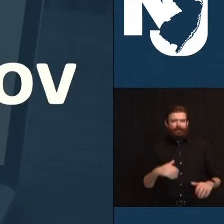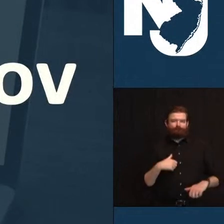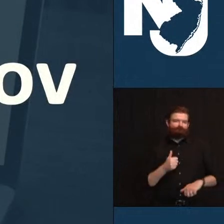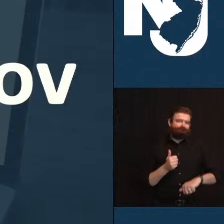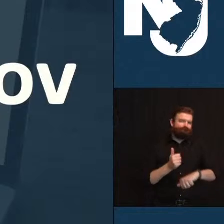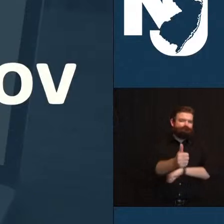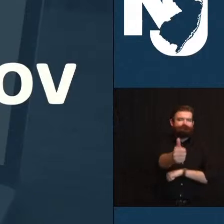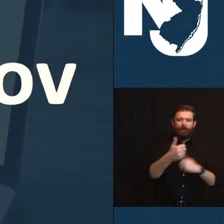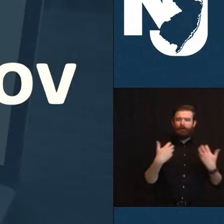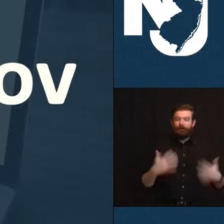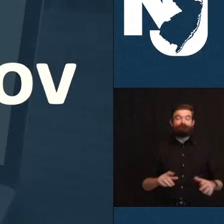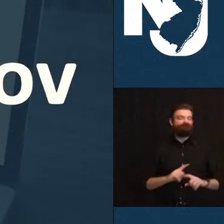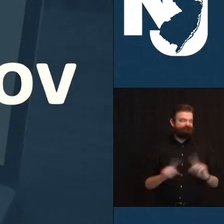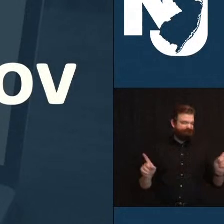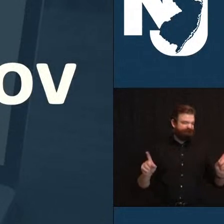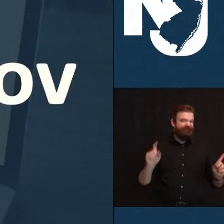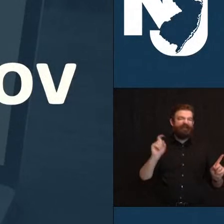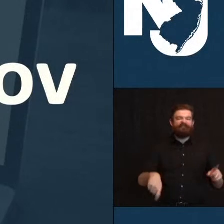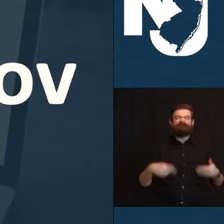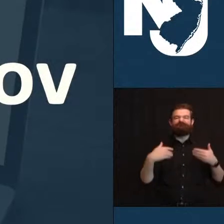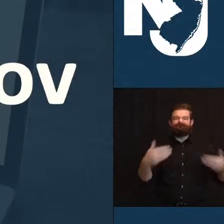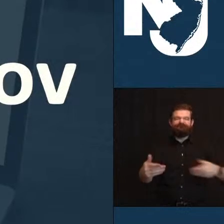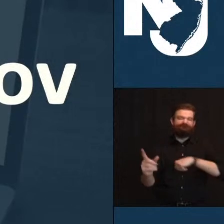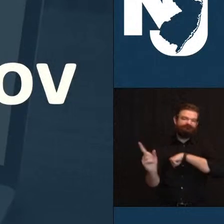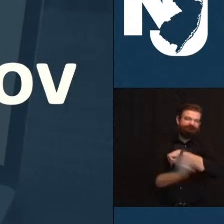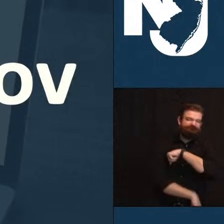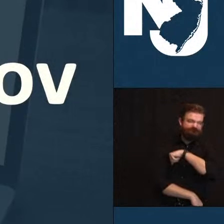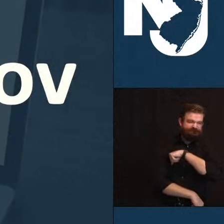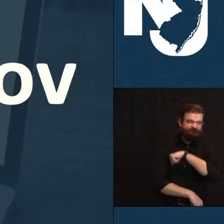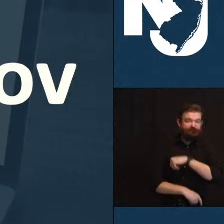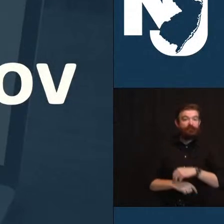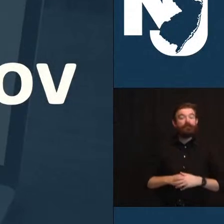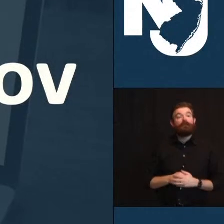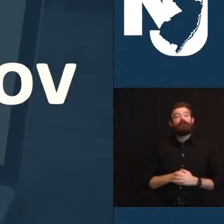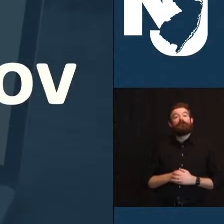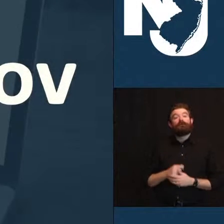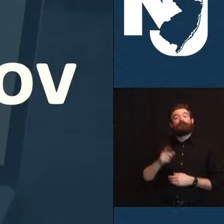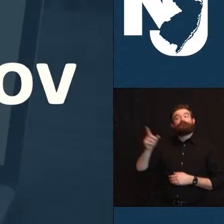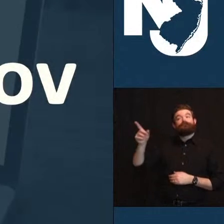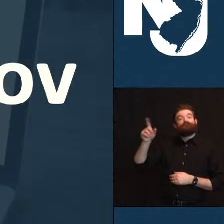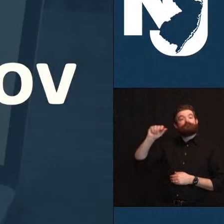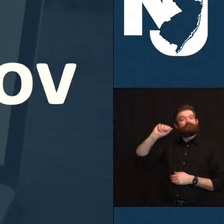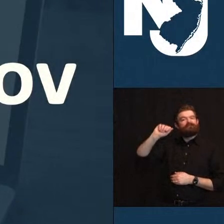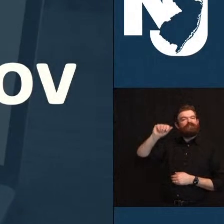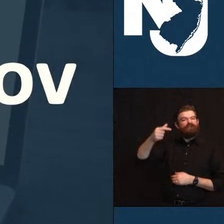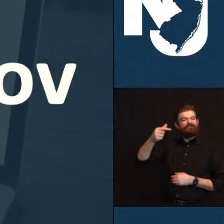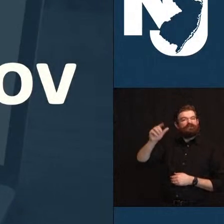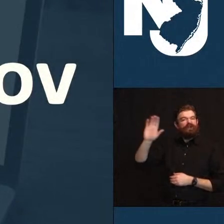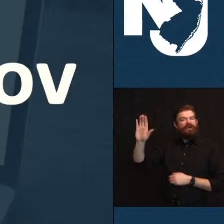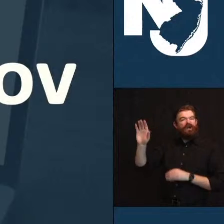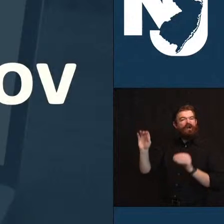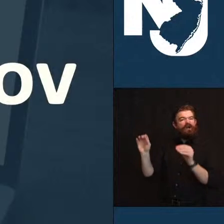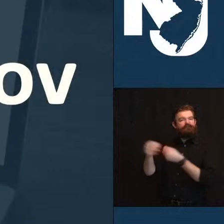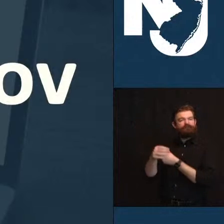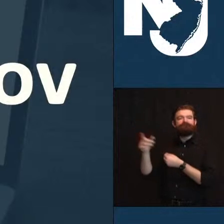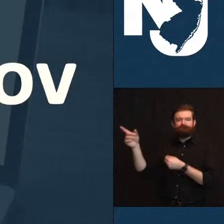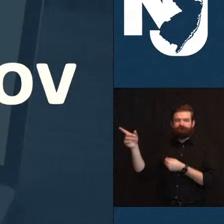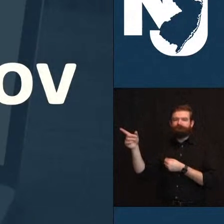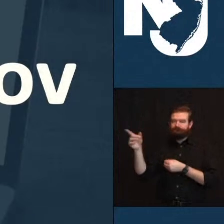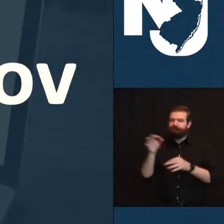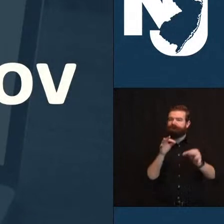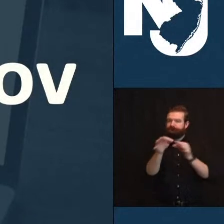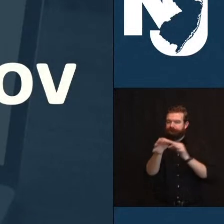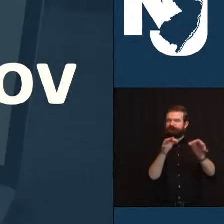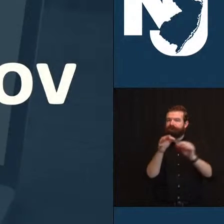Which, by the way, the Attorney General's office has specifically detailed in their announcement, and I want to thank the Attorney General Gerbir Graywall and Alcoholic